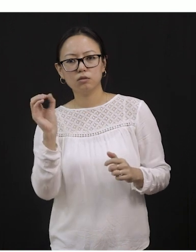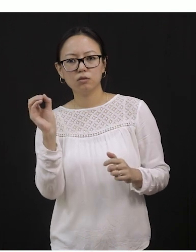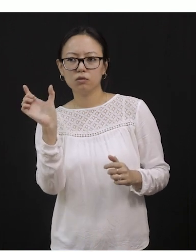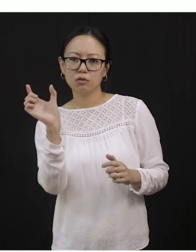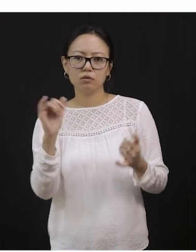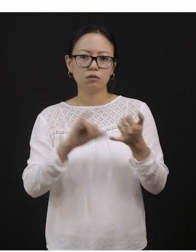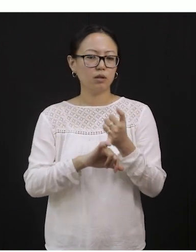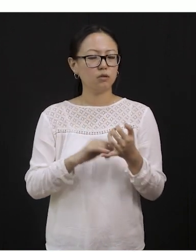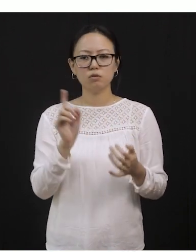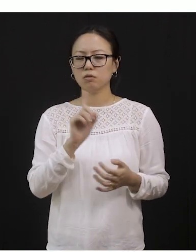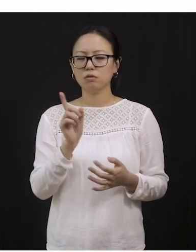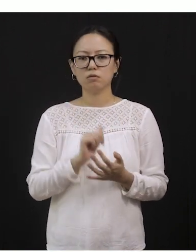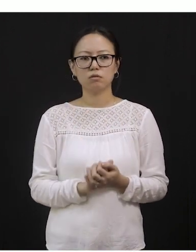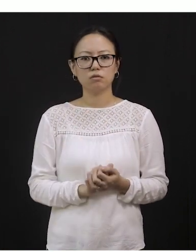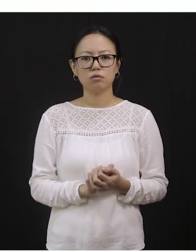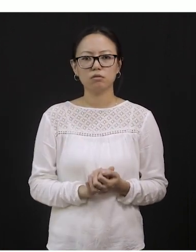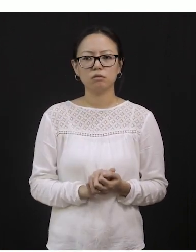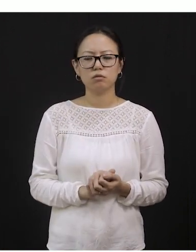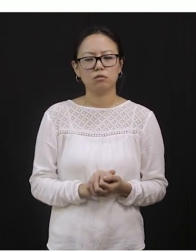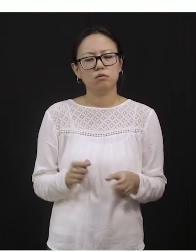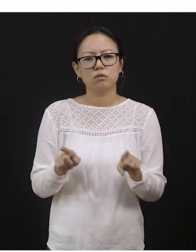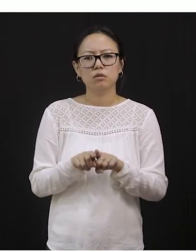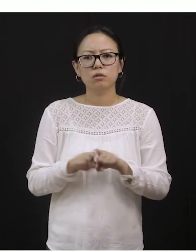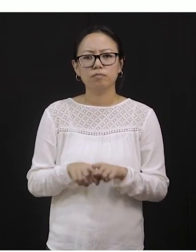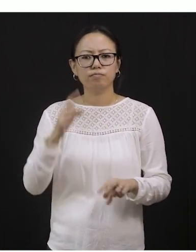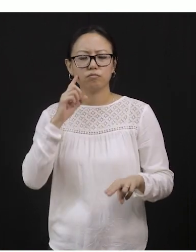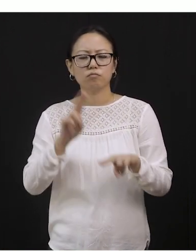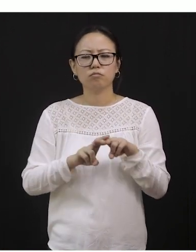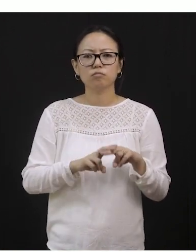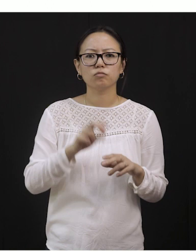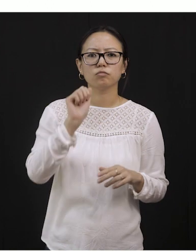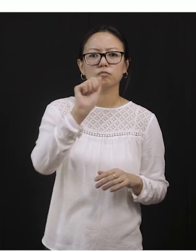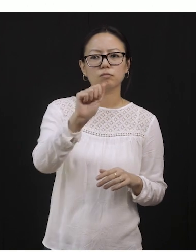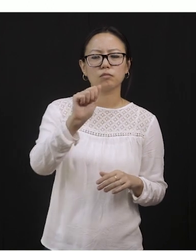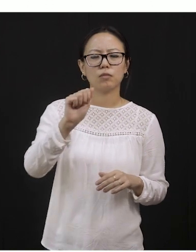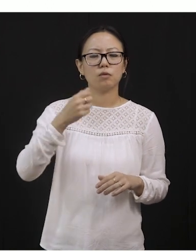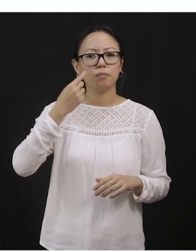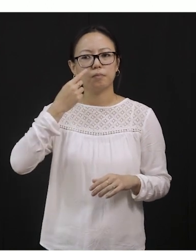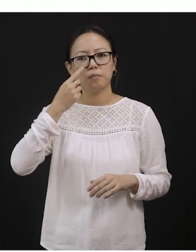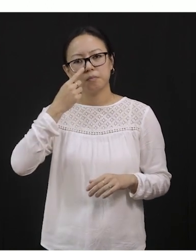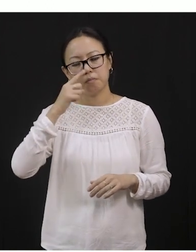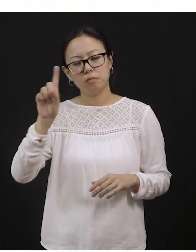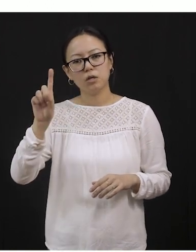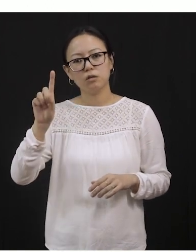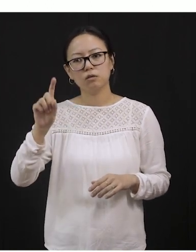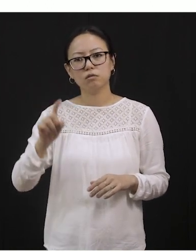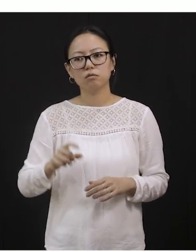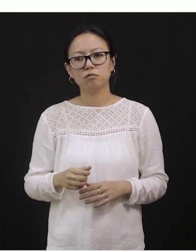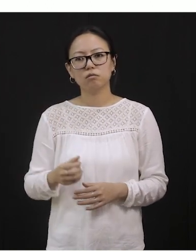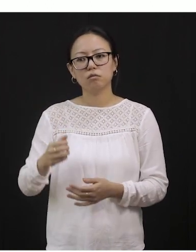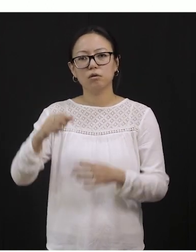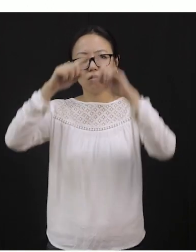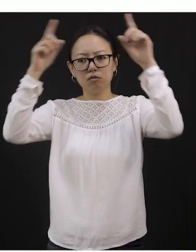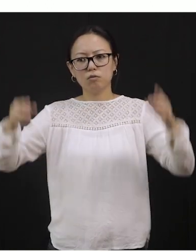Because at the end of the day, you're going to play together. So never be jealous when your mother buys a toy for